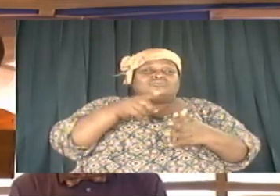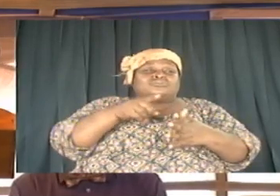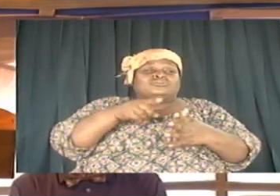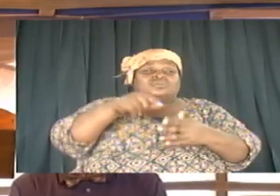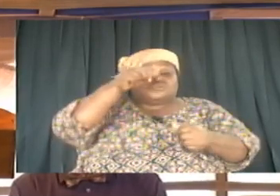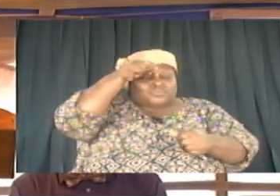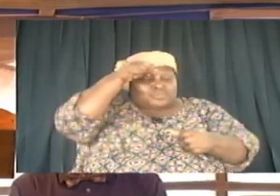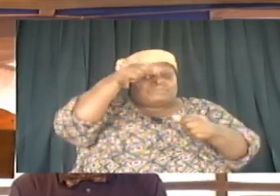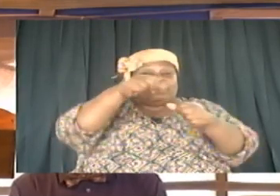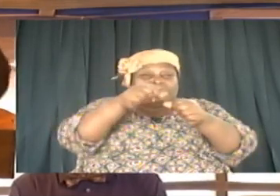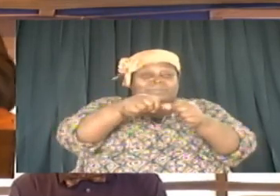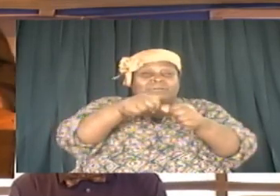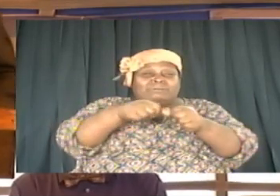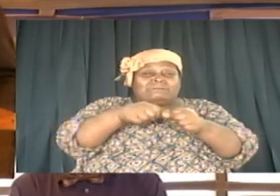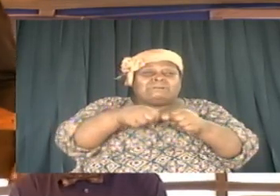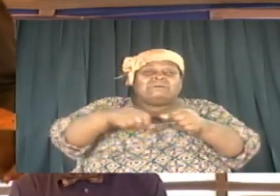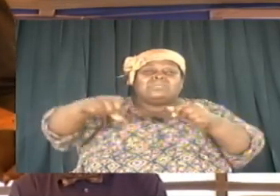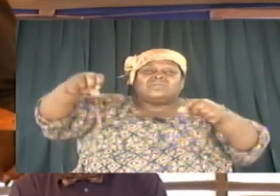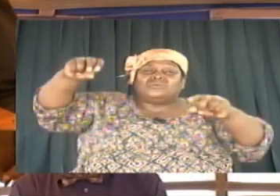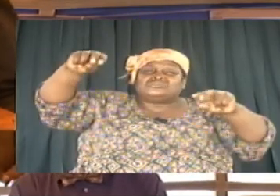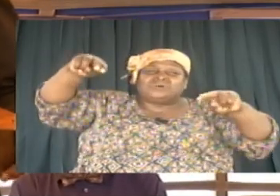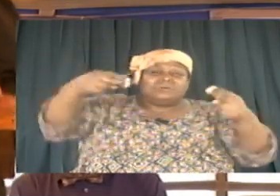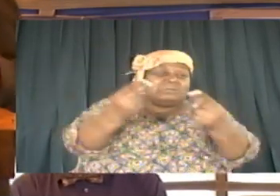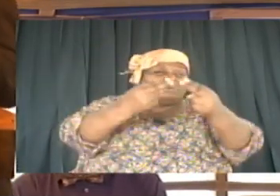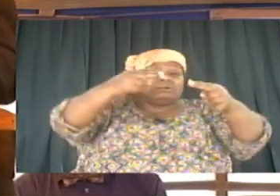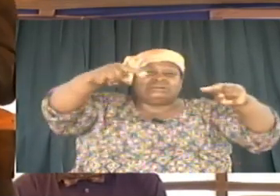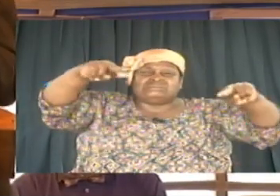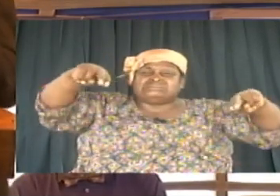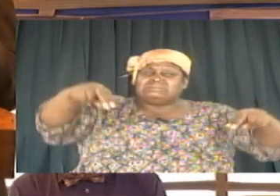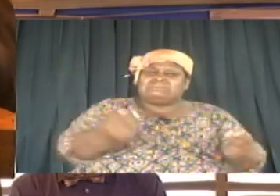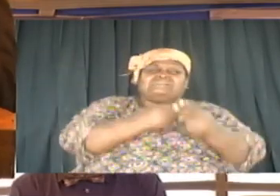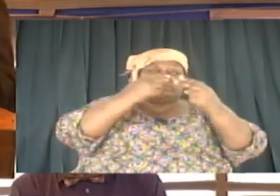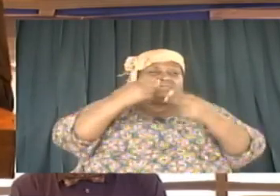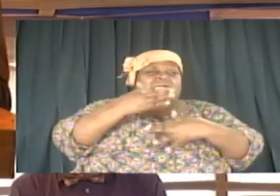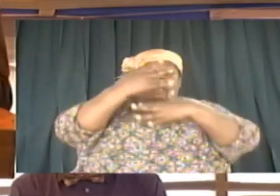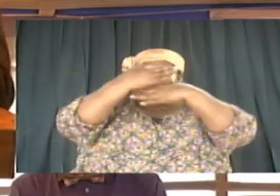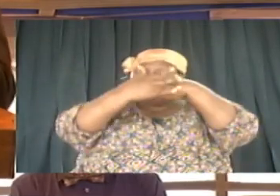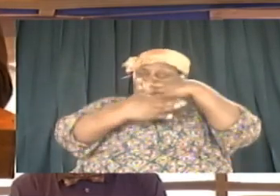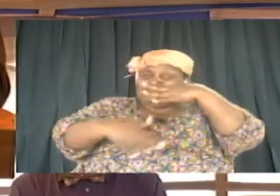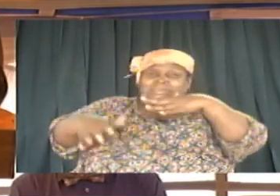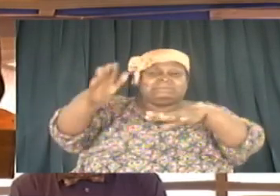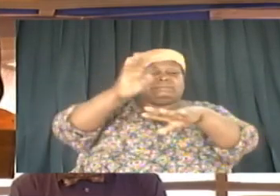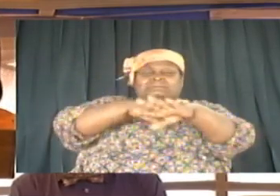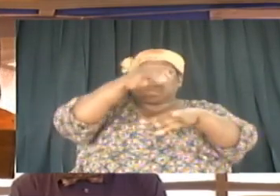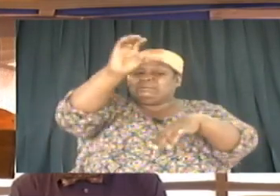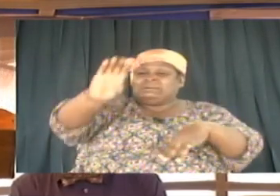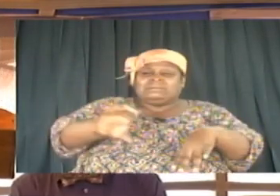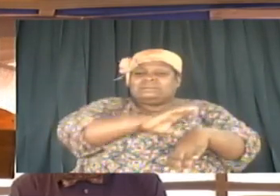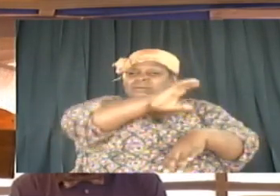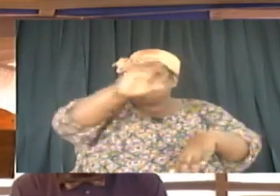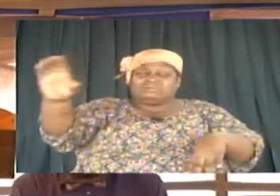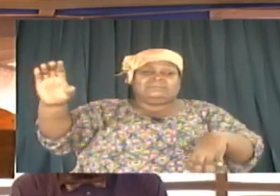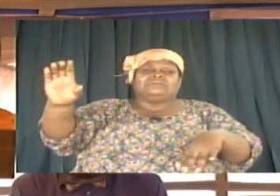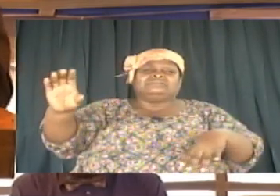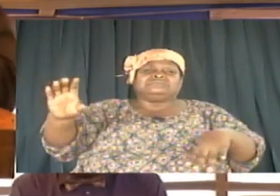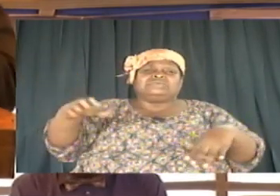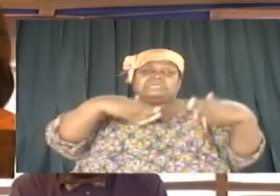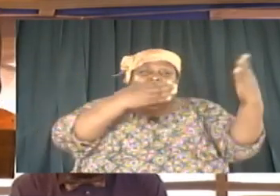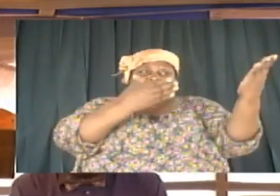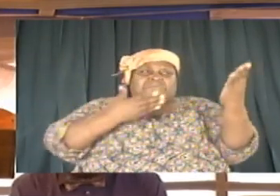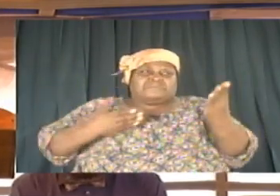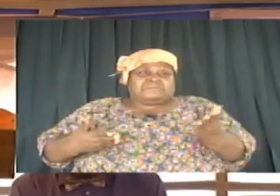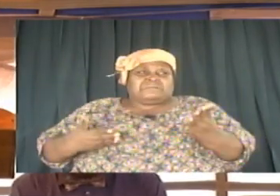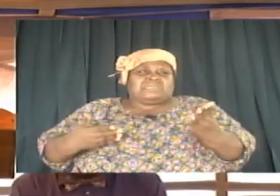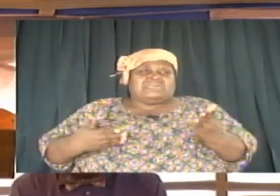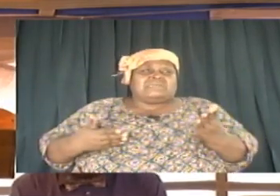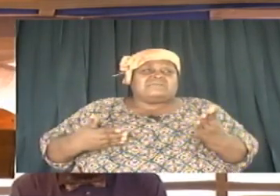was bruised on the cross. And as we remember, it brings the whole episode